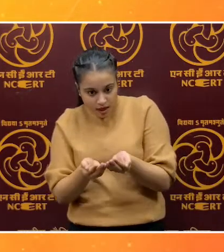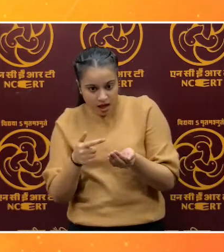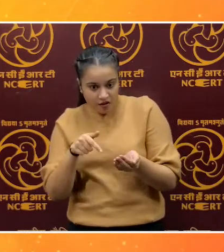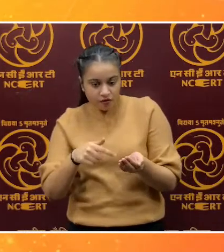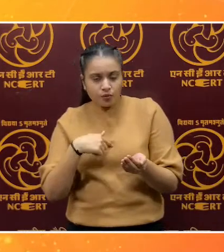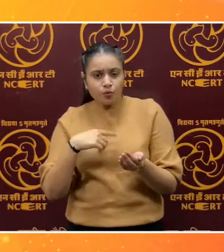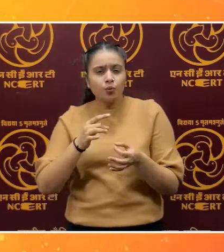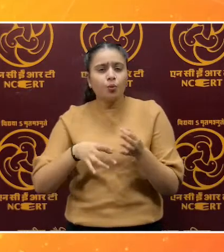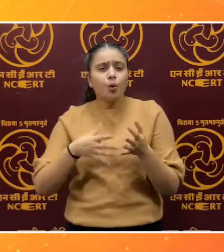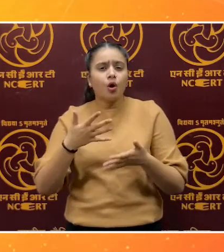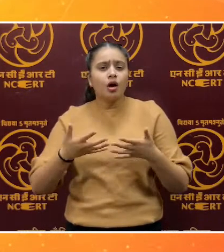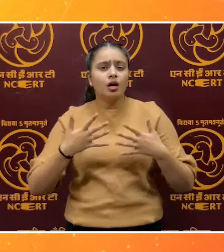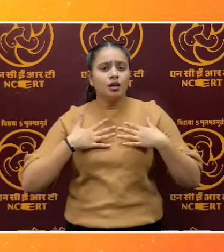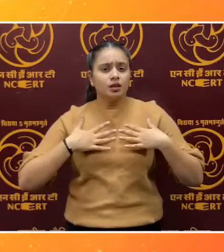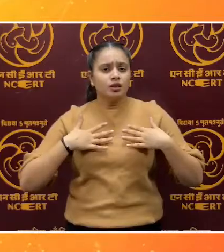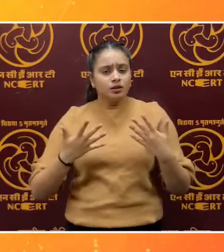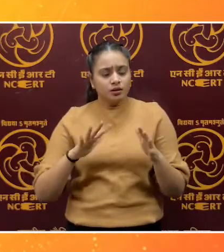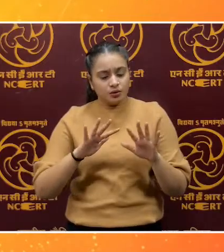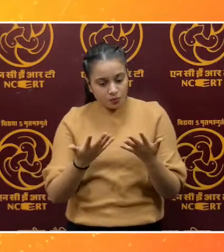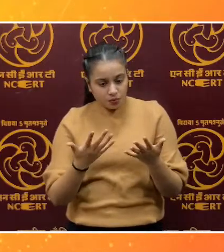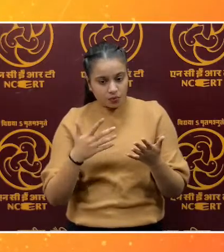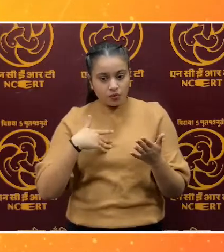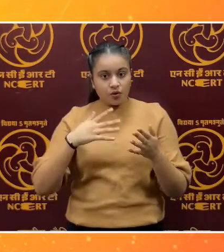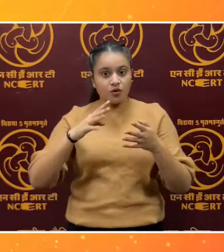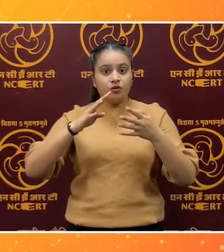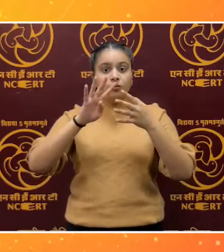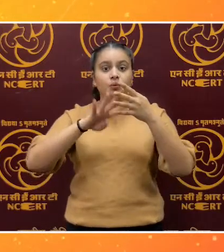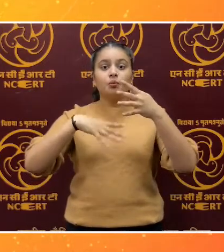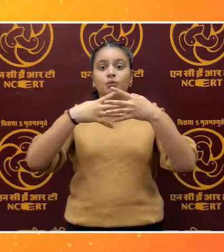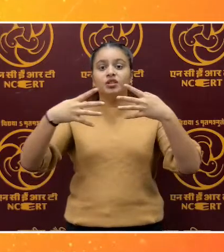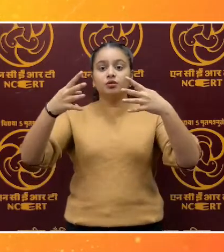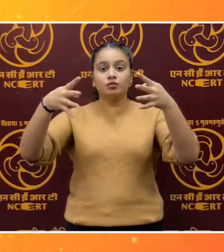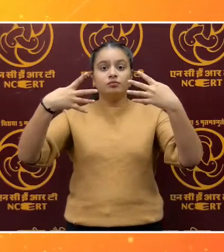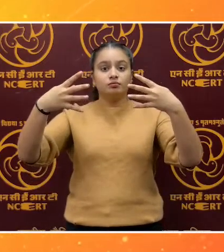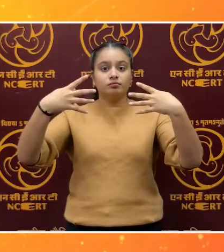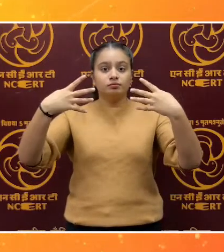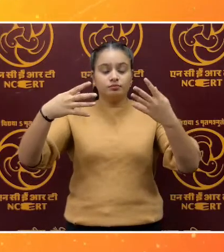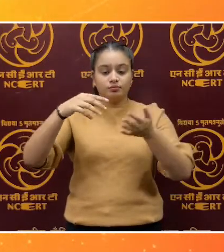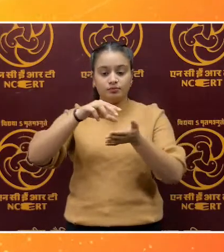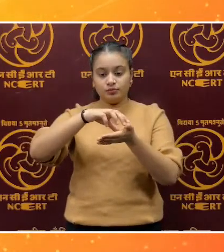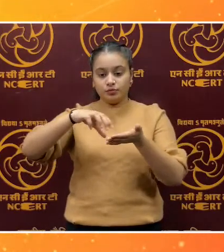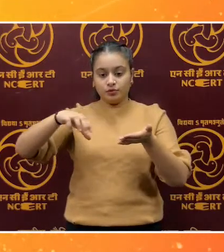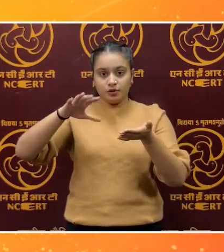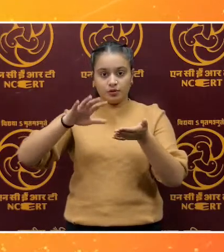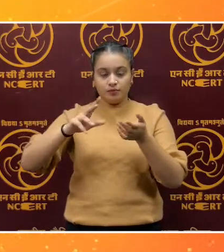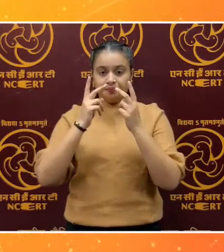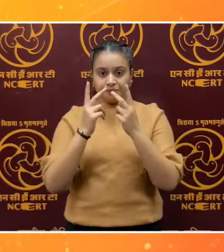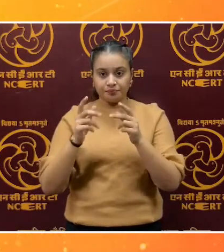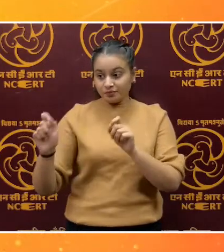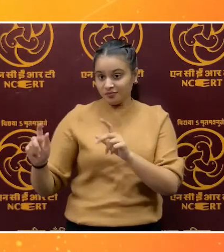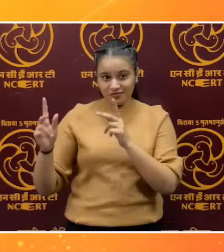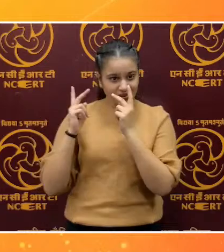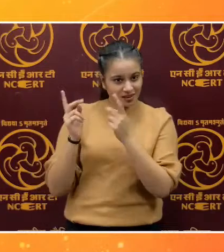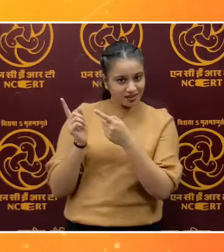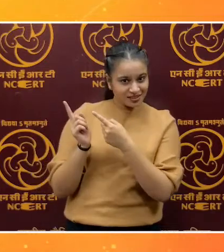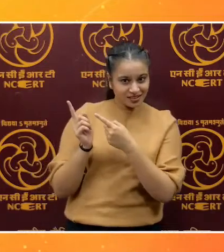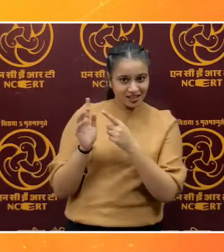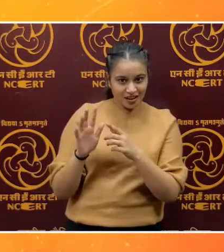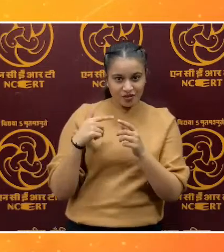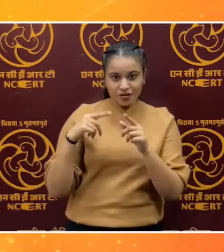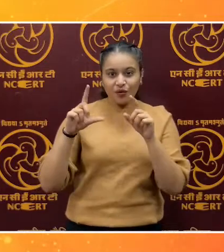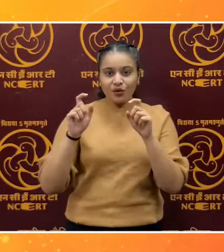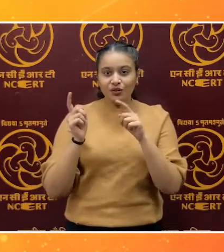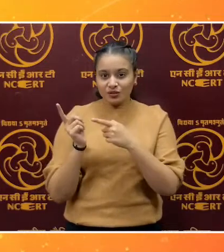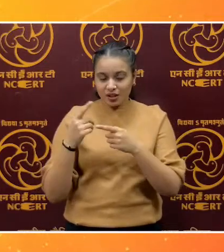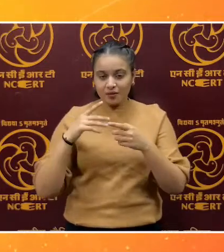of the bird, and placed it on the windowsill. Can you see the bird is on the windowsill? Yes. The windowsill is